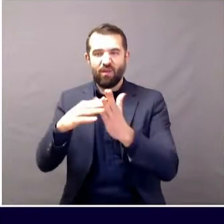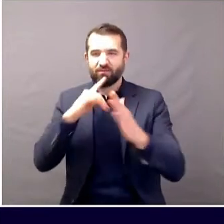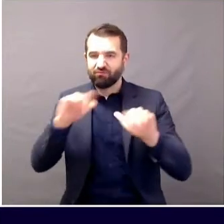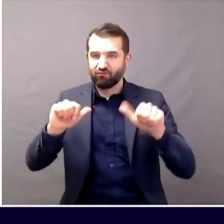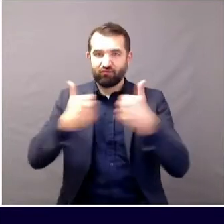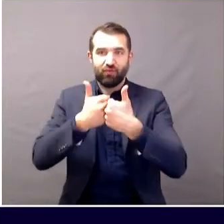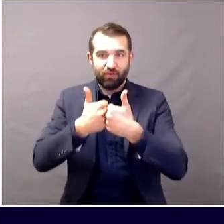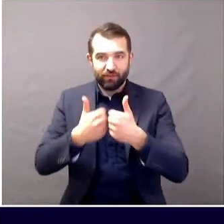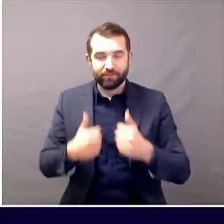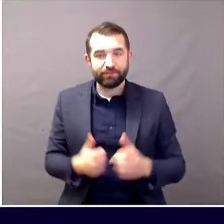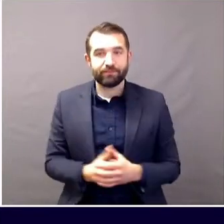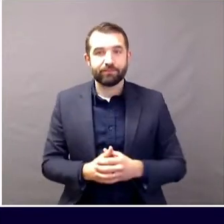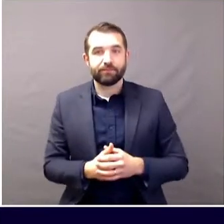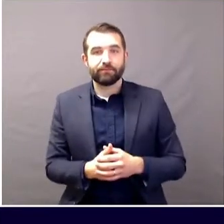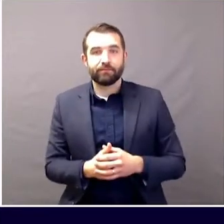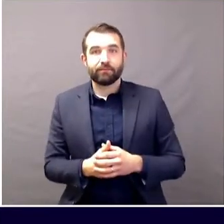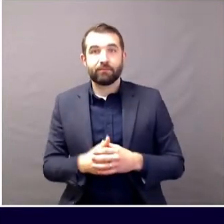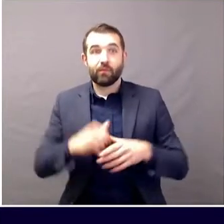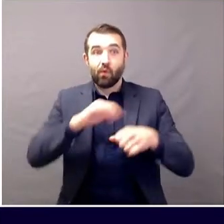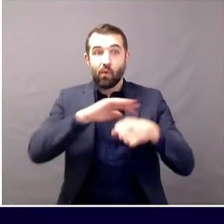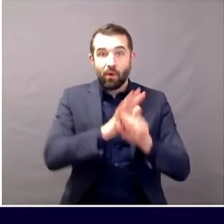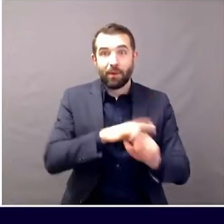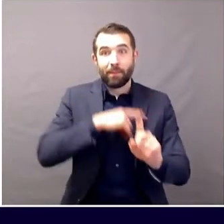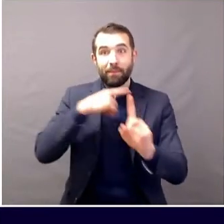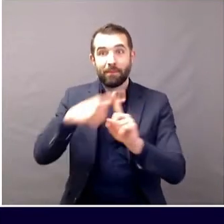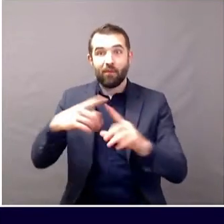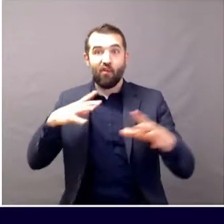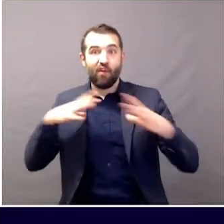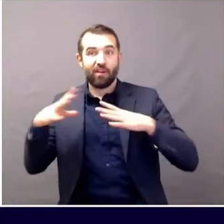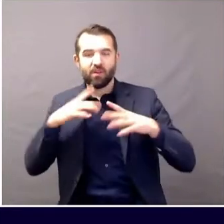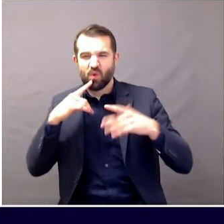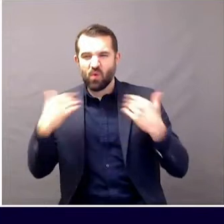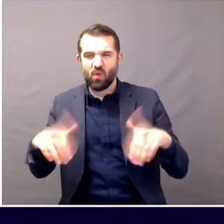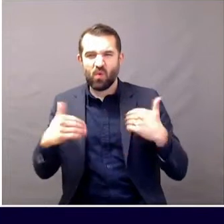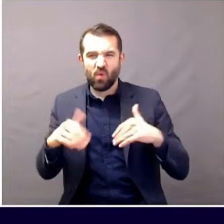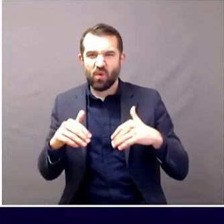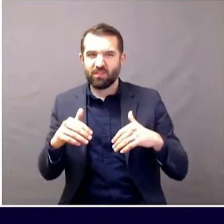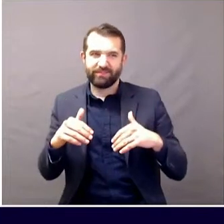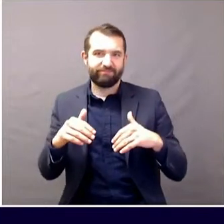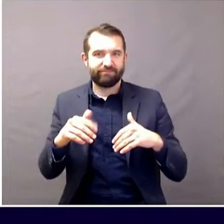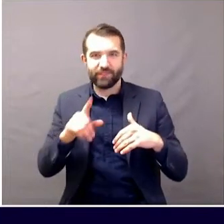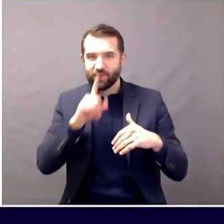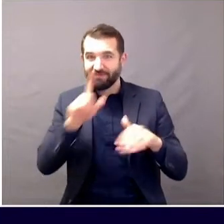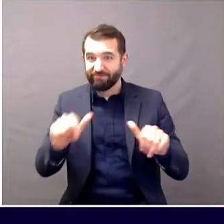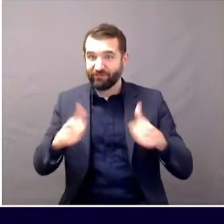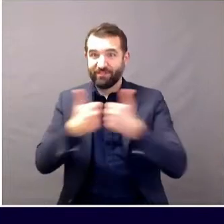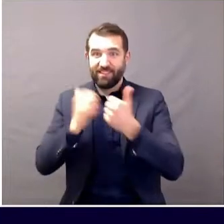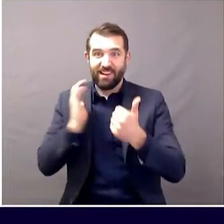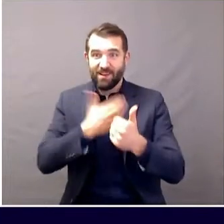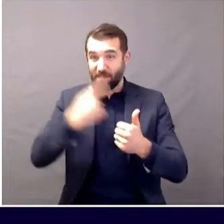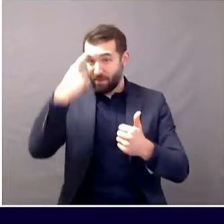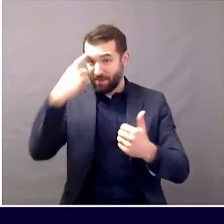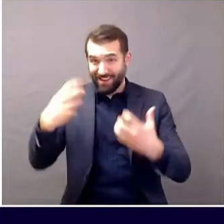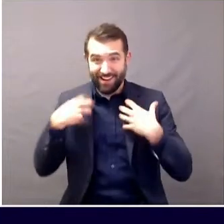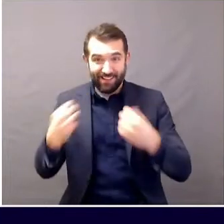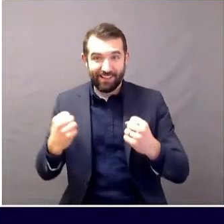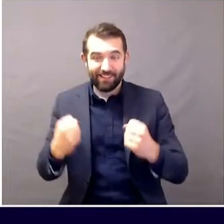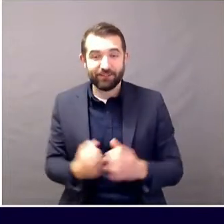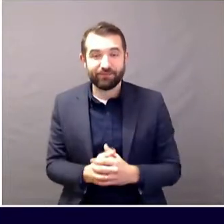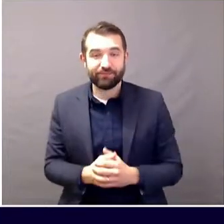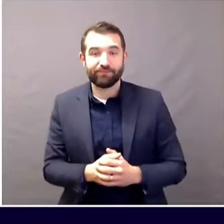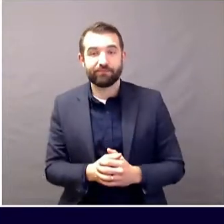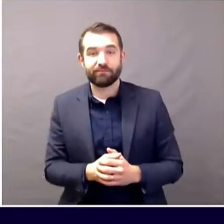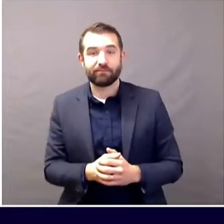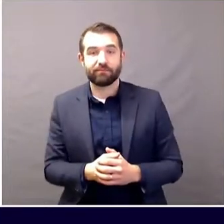holidays, the COVID-19 public health emergency has challenged our mental health and well-being. You don't have to be a Grinch or